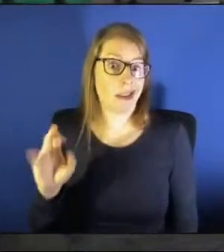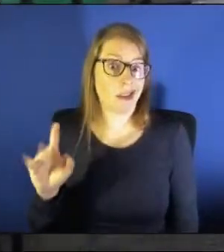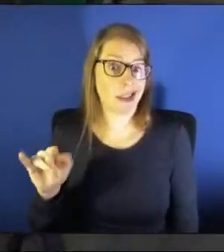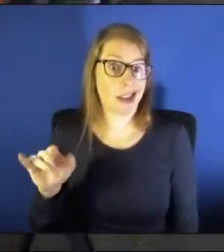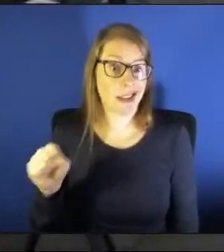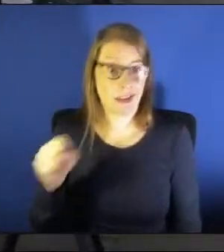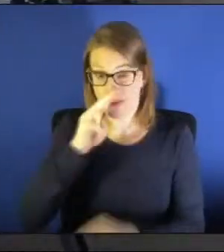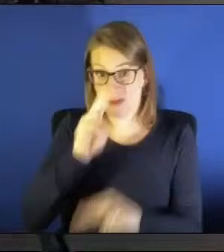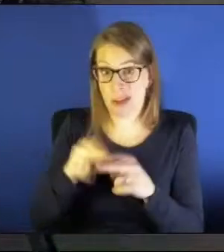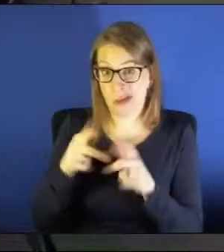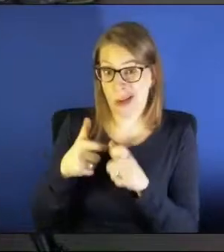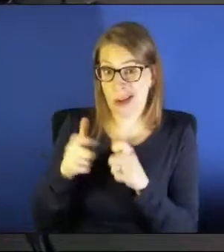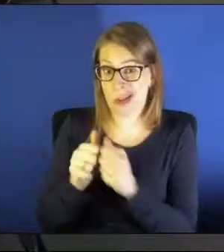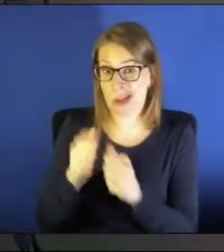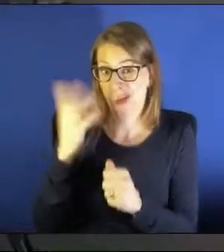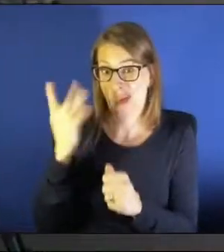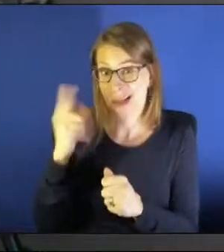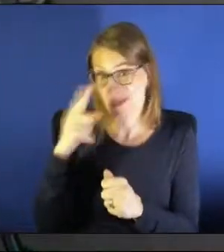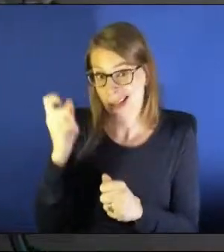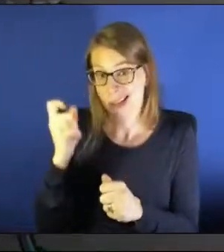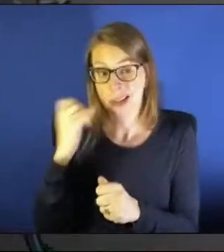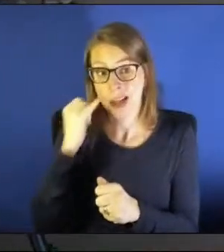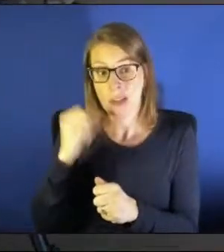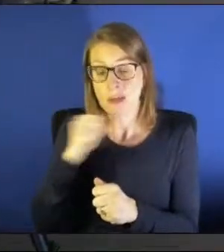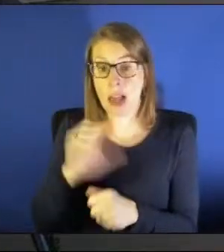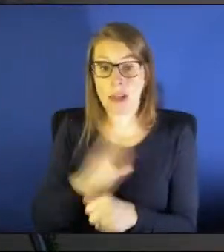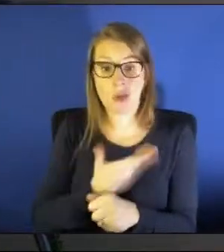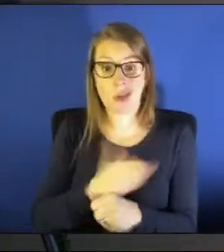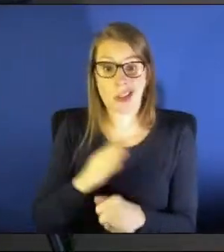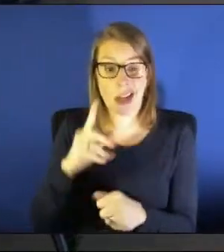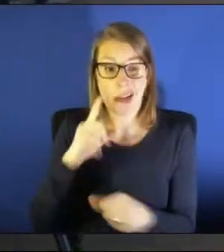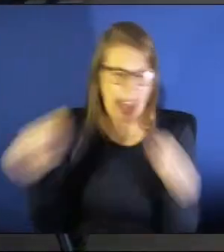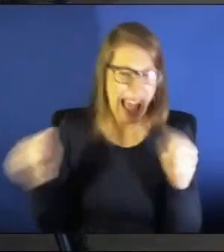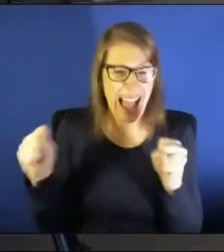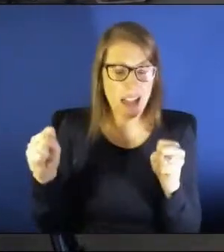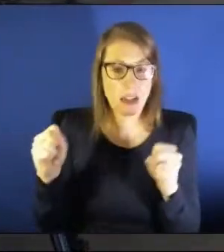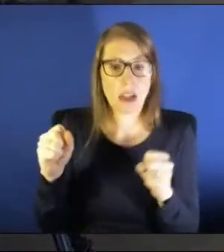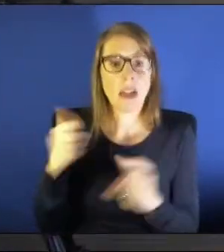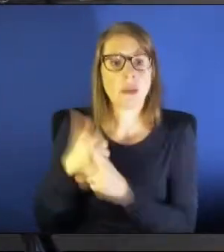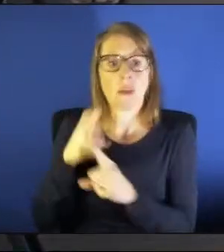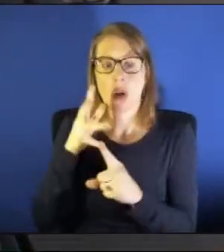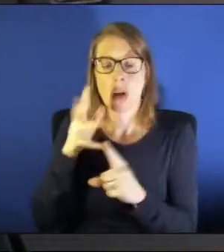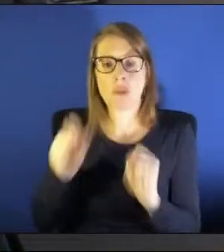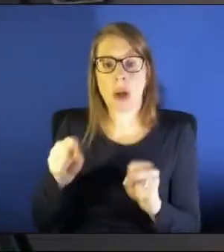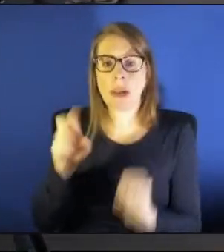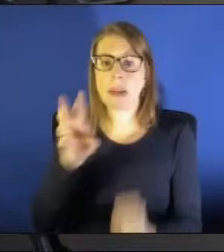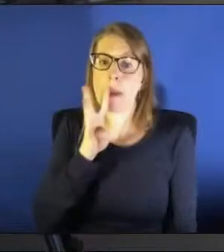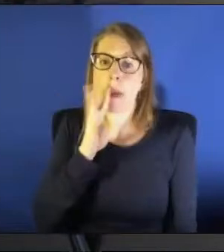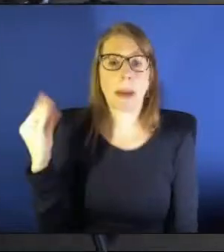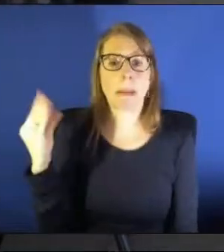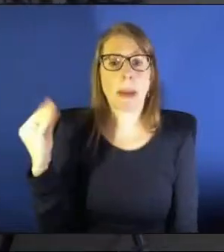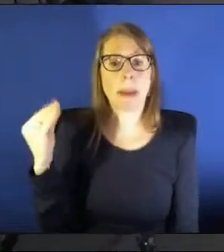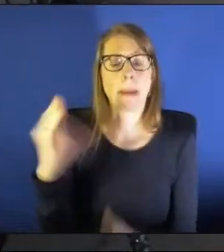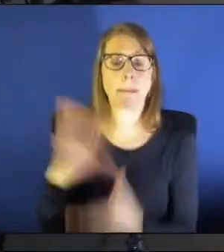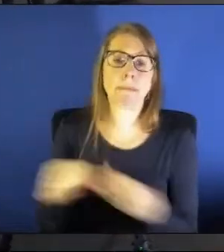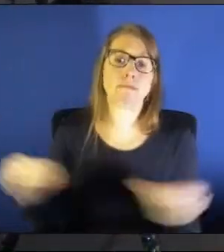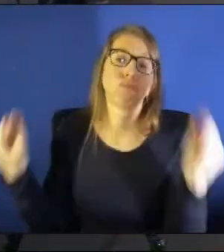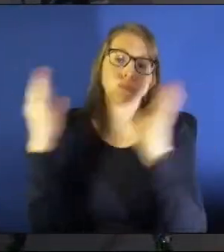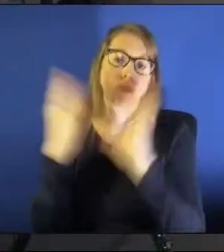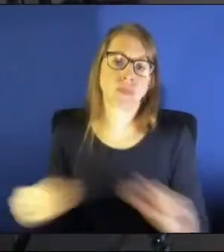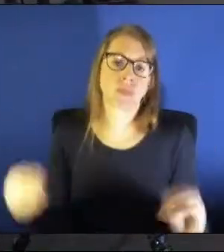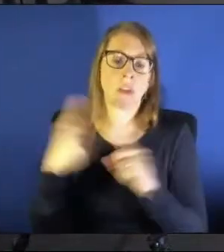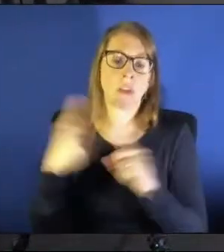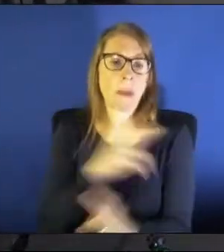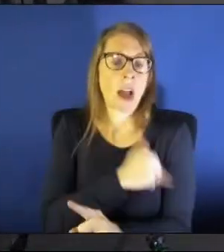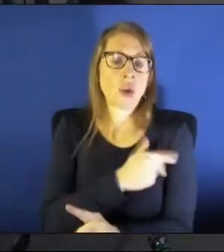run with because, one, if it wasn't the music blasting, he would probably talk your ear off. Yeah. Like he'd regale you in stories from the hospital or his life or